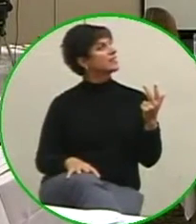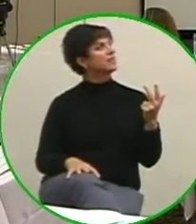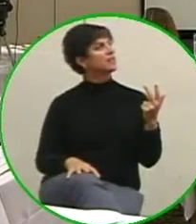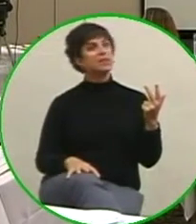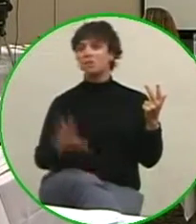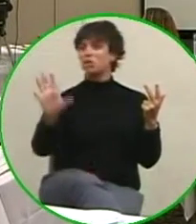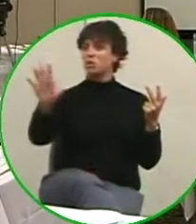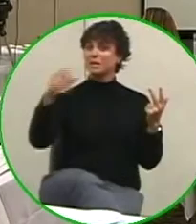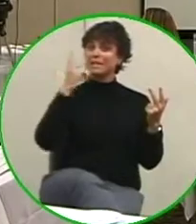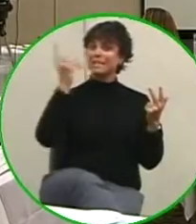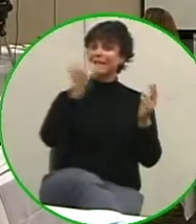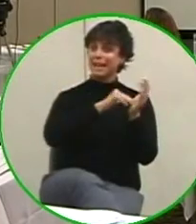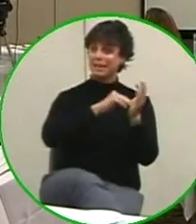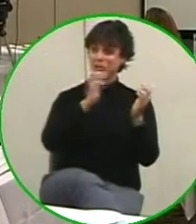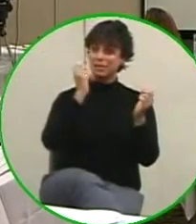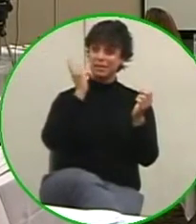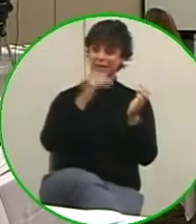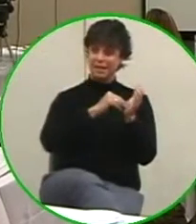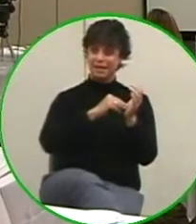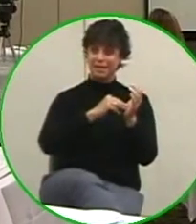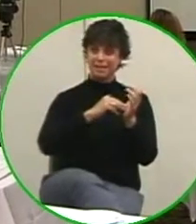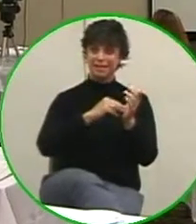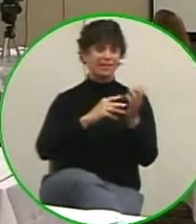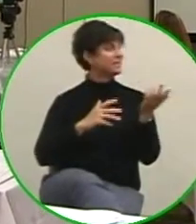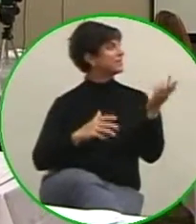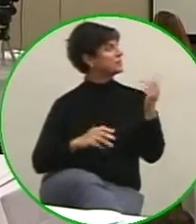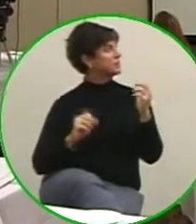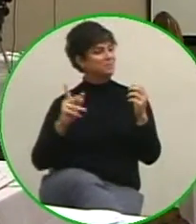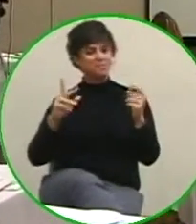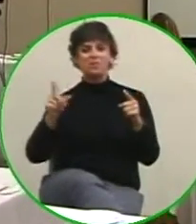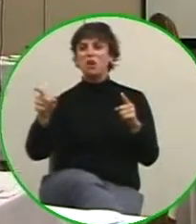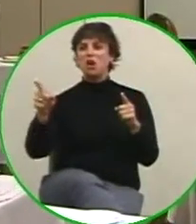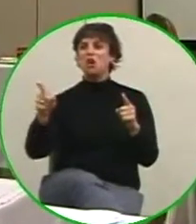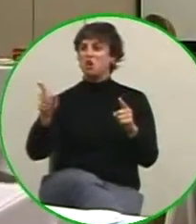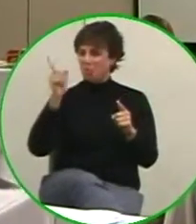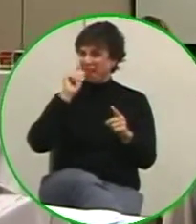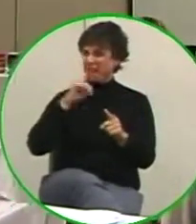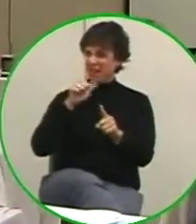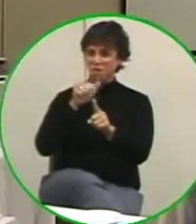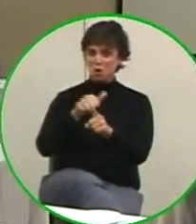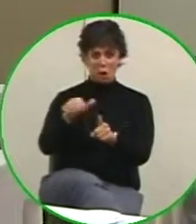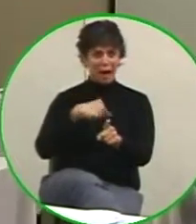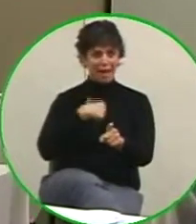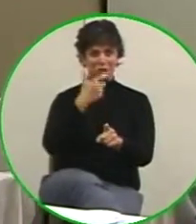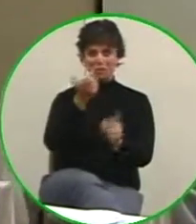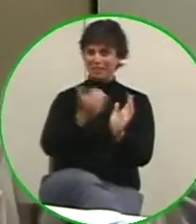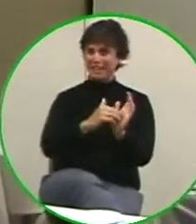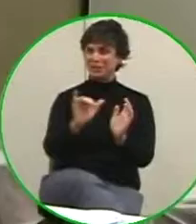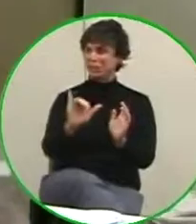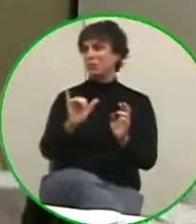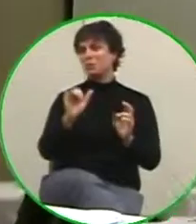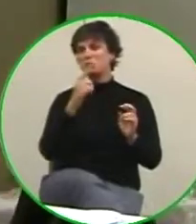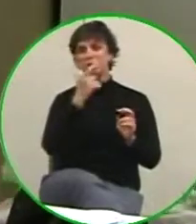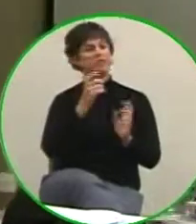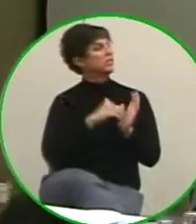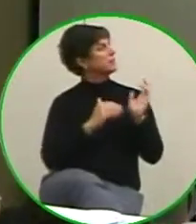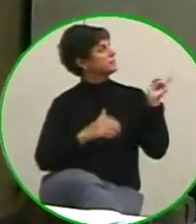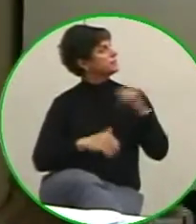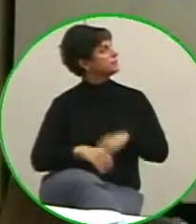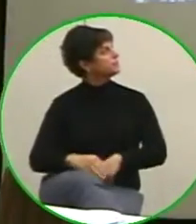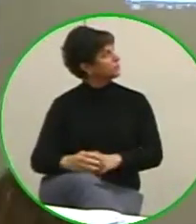You want to see it again? Yeah. Okay. You're thinking they fooled you. I had to see it again too. We'll try it again.